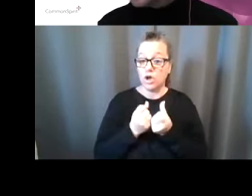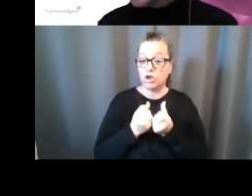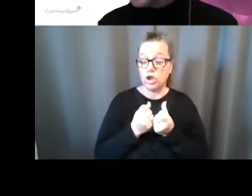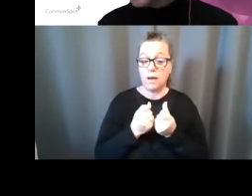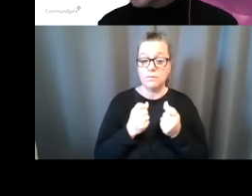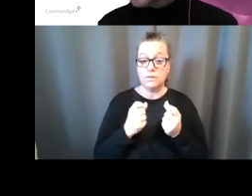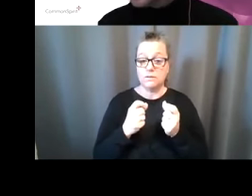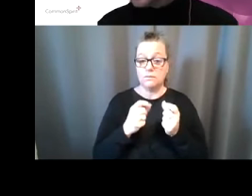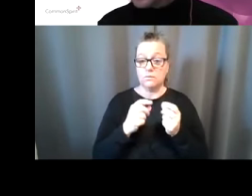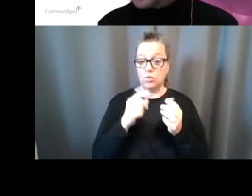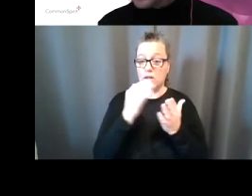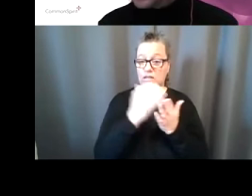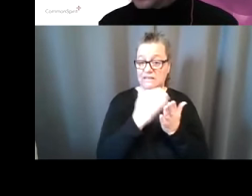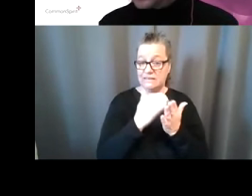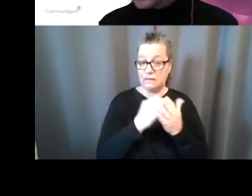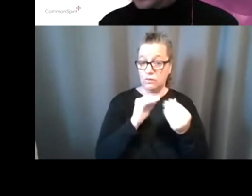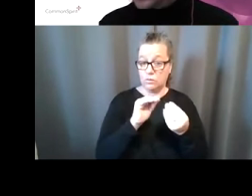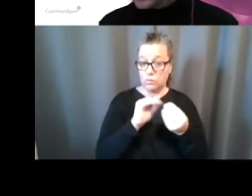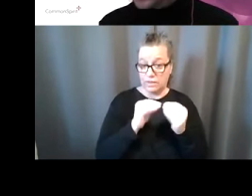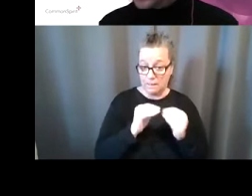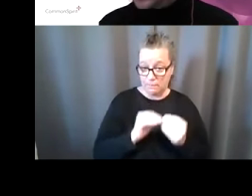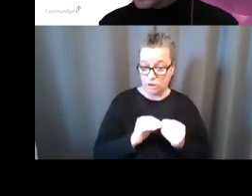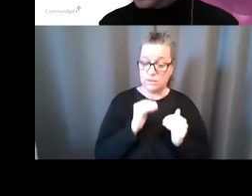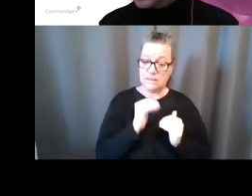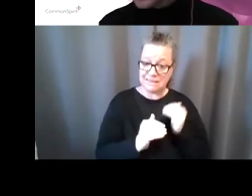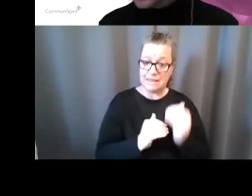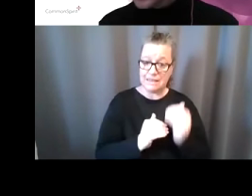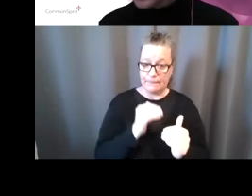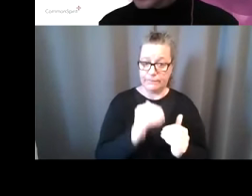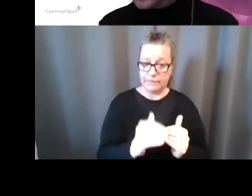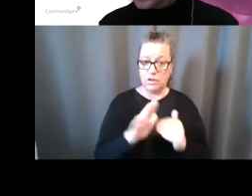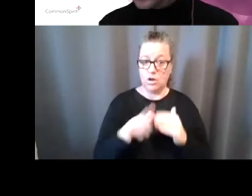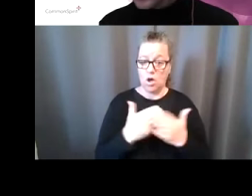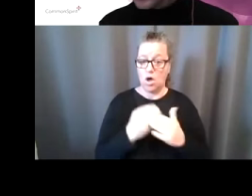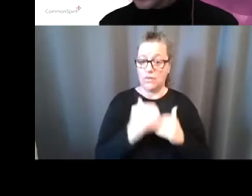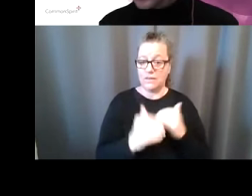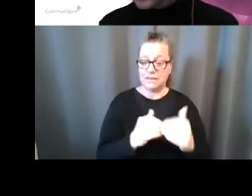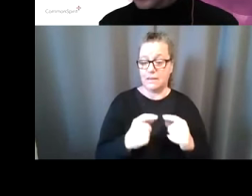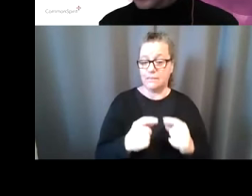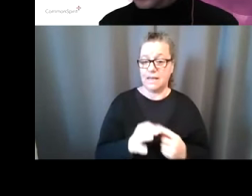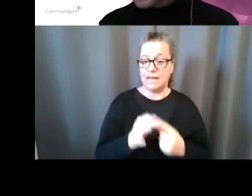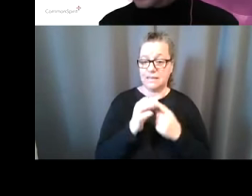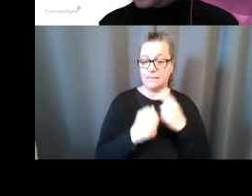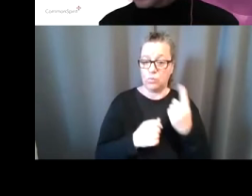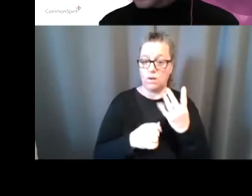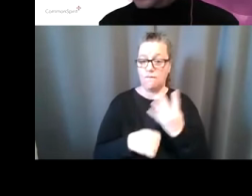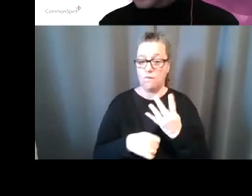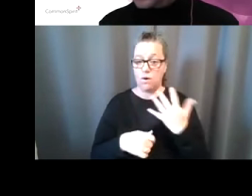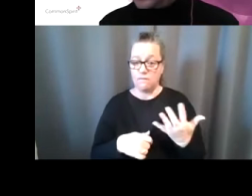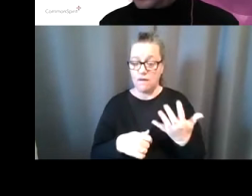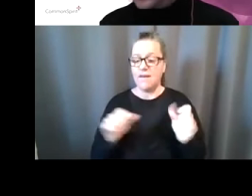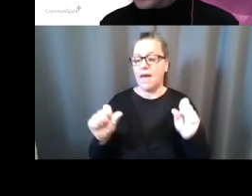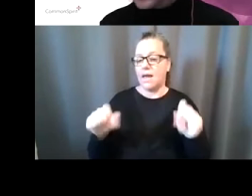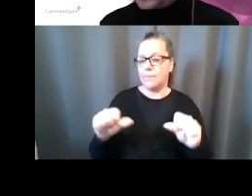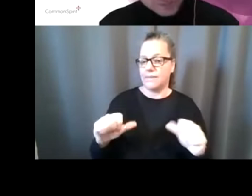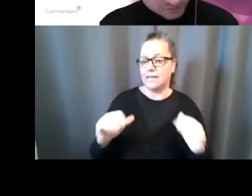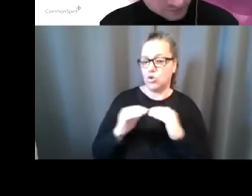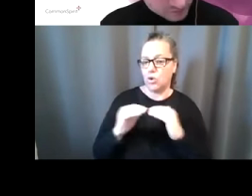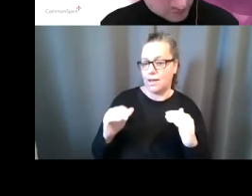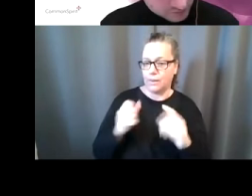with numbers, so they all had steps. So all the steps except steps 1, 4, and 5 had a potential equity impact related to